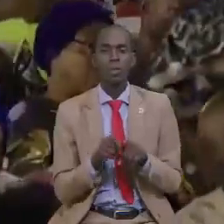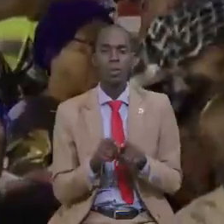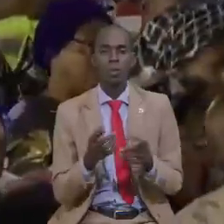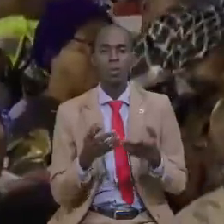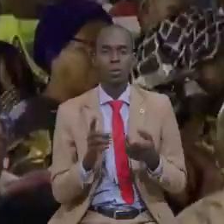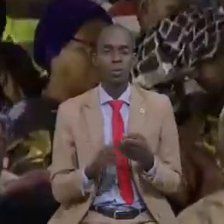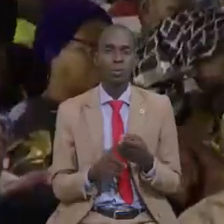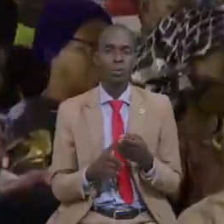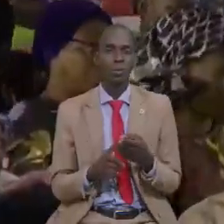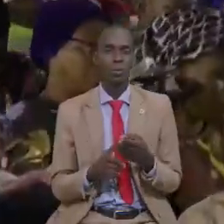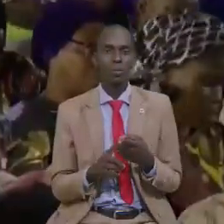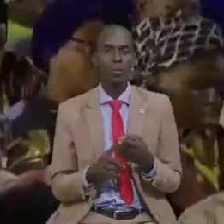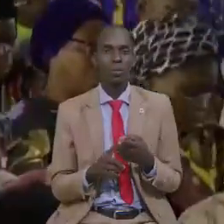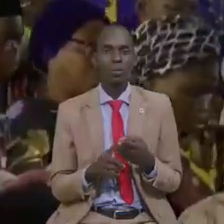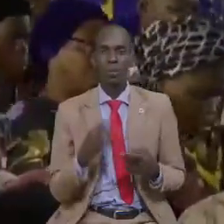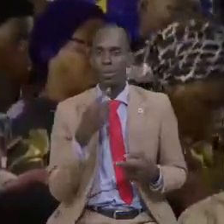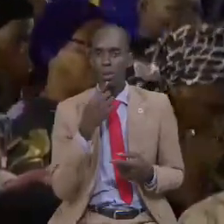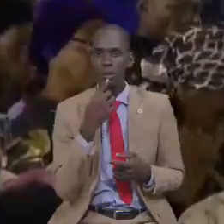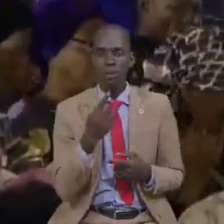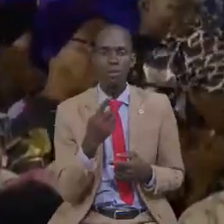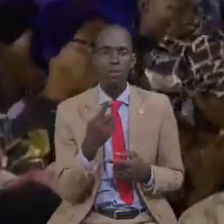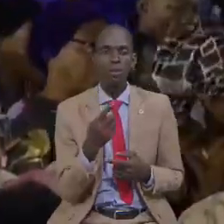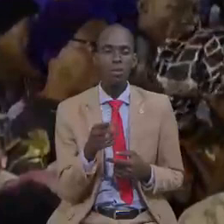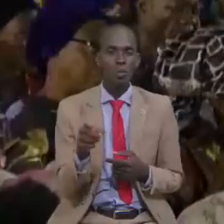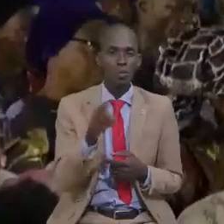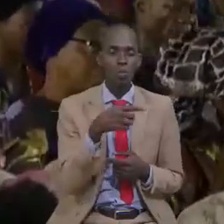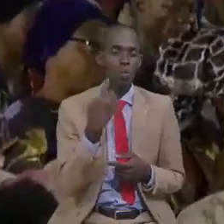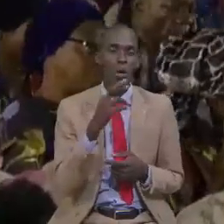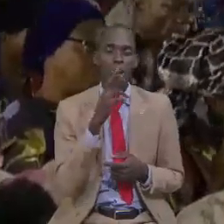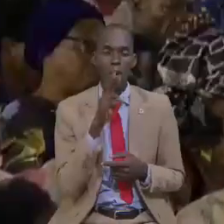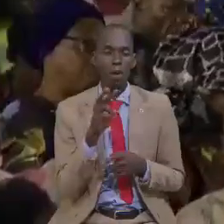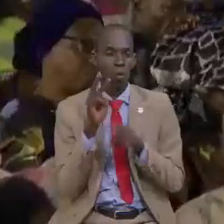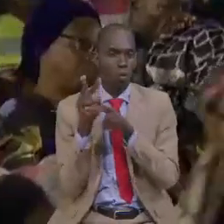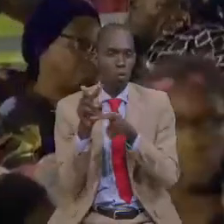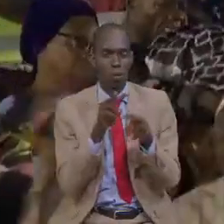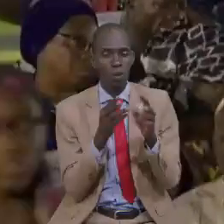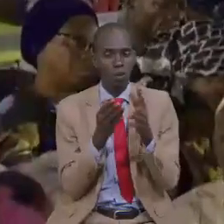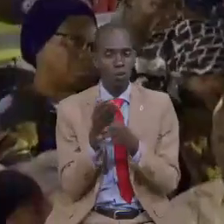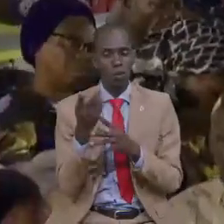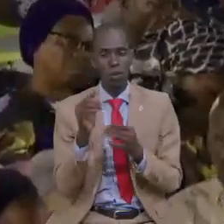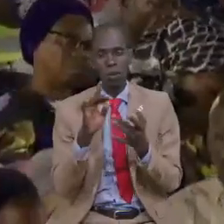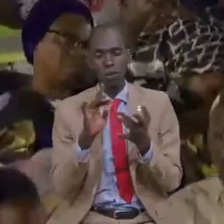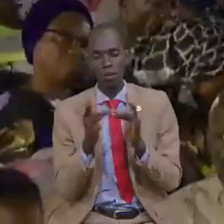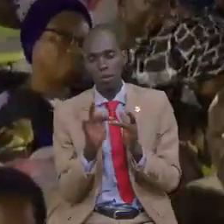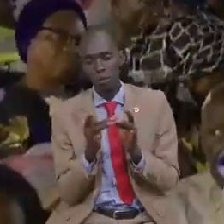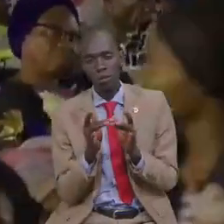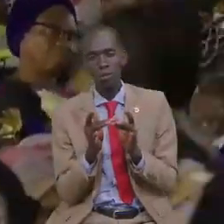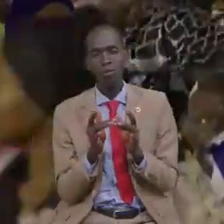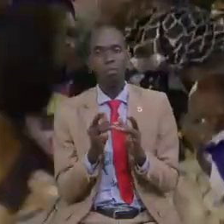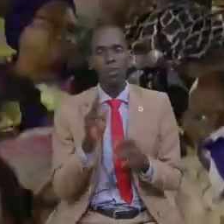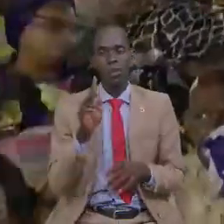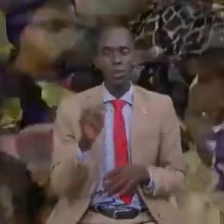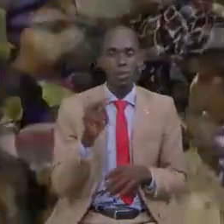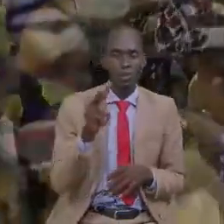tell our online audience that if you give your life to Christ after